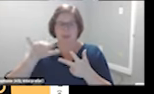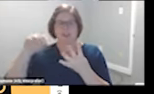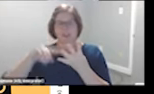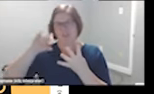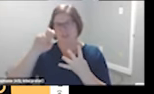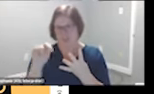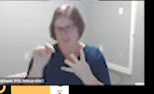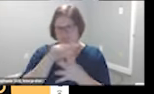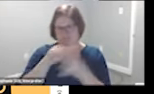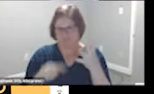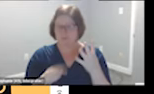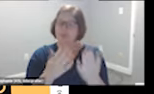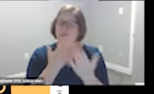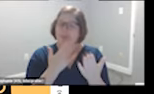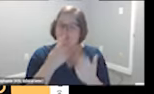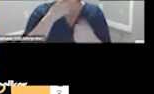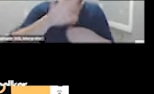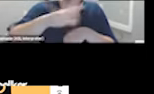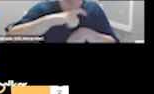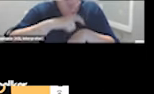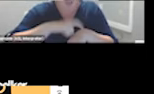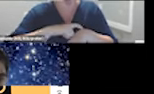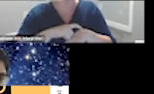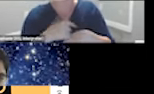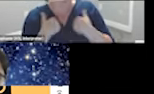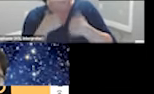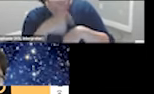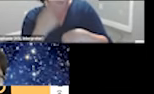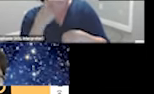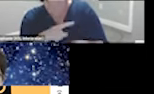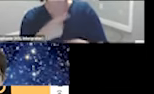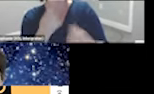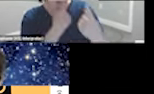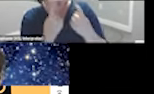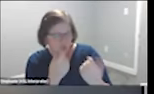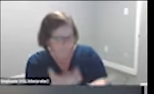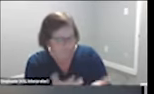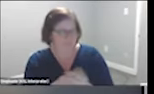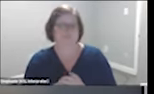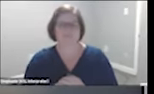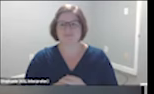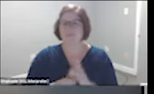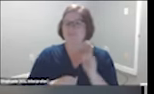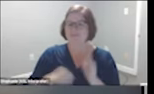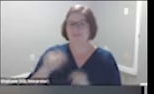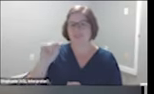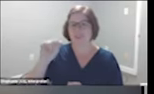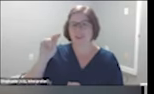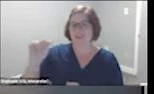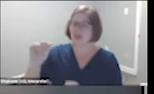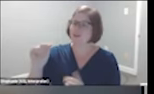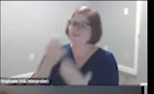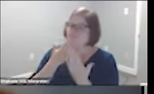and I'm happy to answer questions if we have time to do that. Thank you so much, Amanda. That was fantastic. We